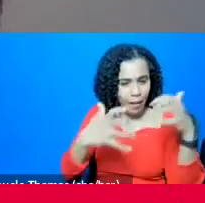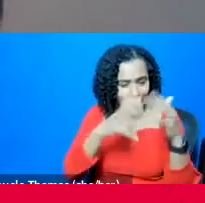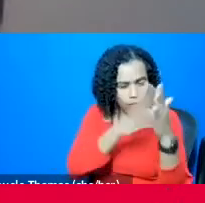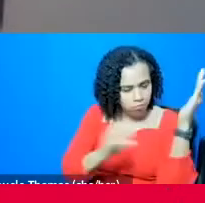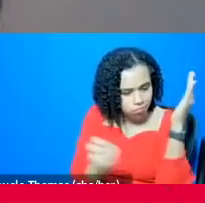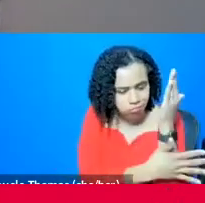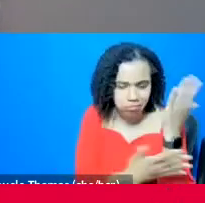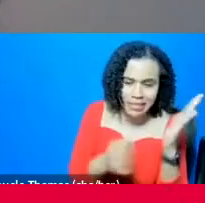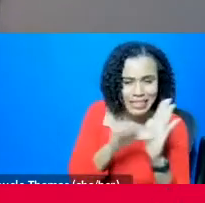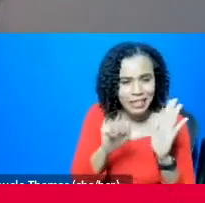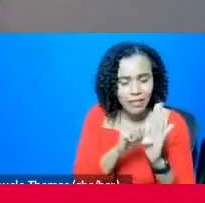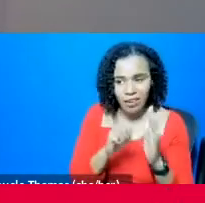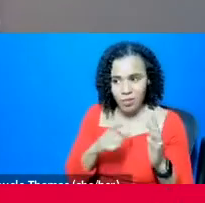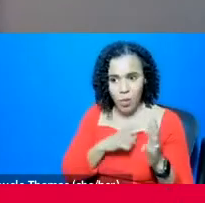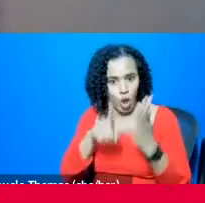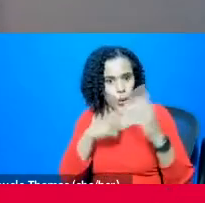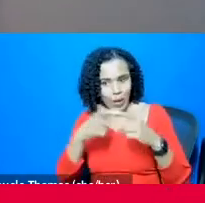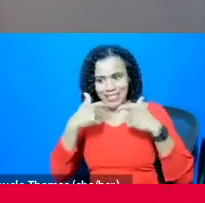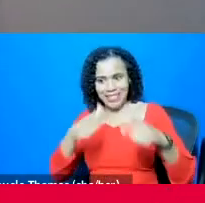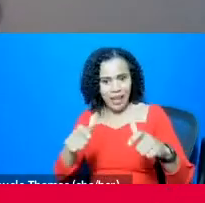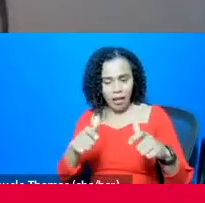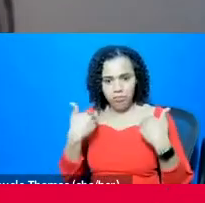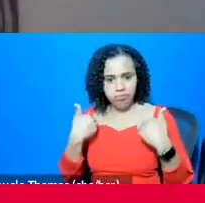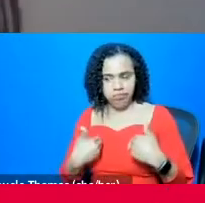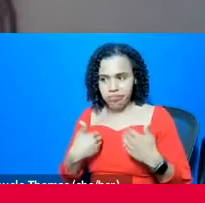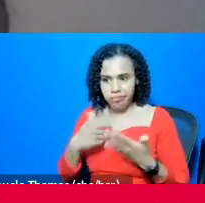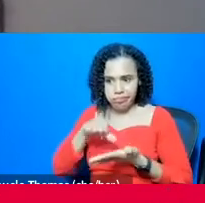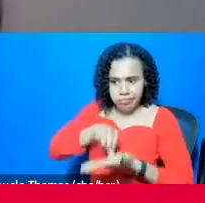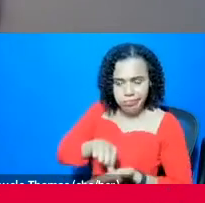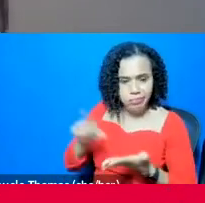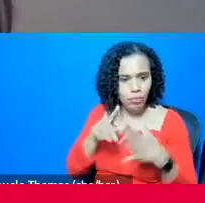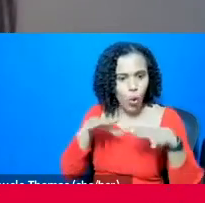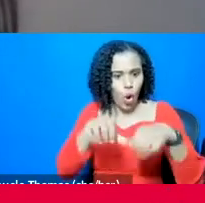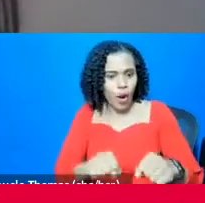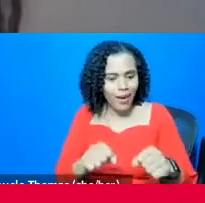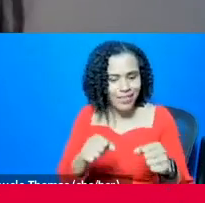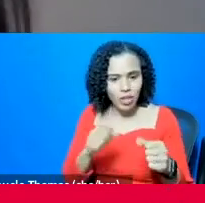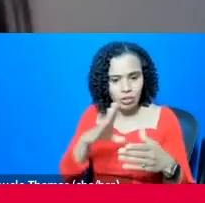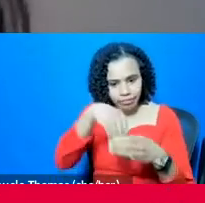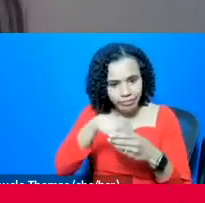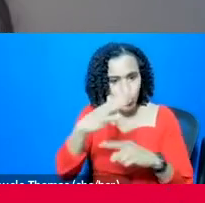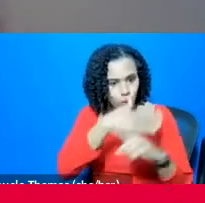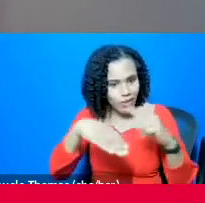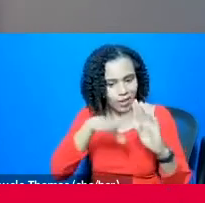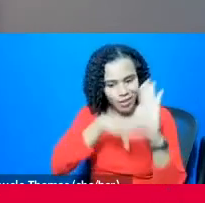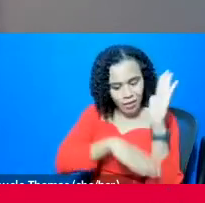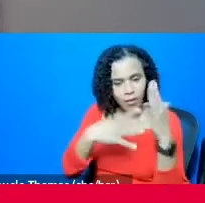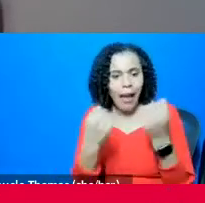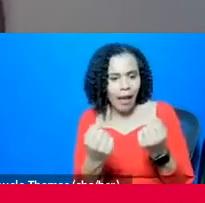in. So I think there are certain things we can do to enable us to open our minds and to be able to have more critical